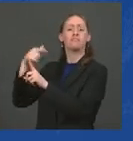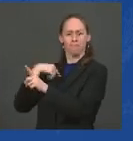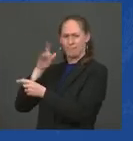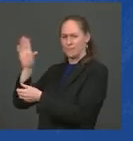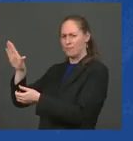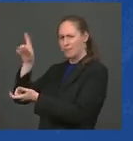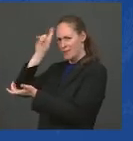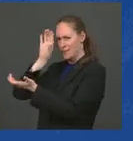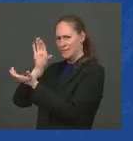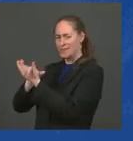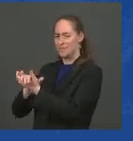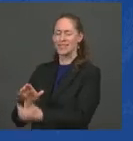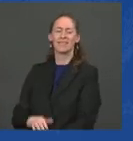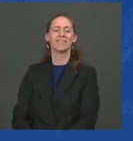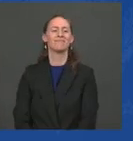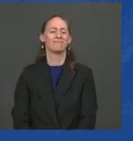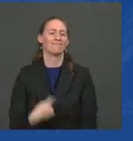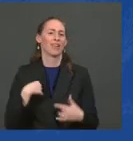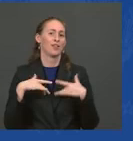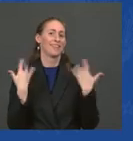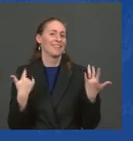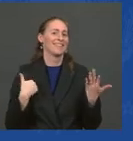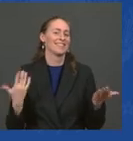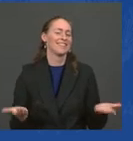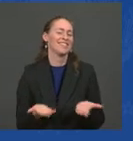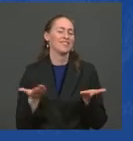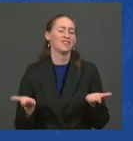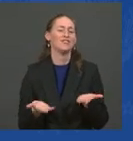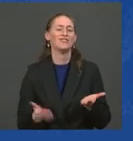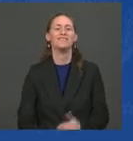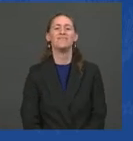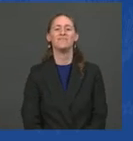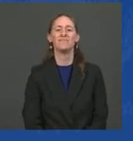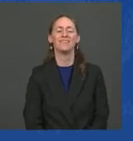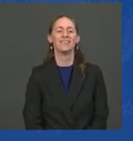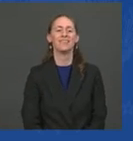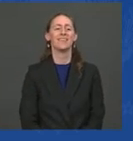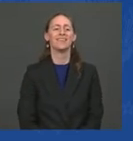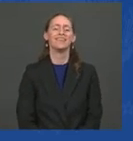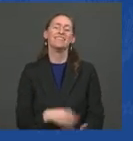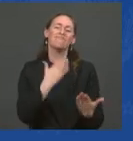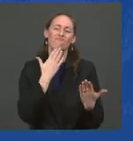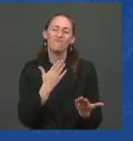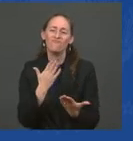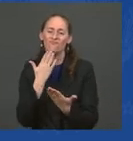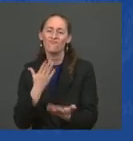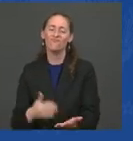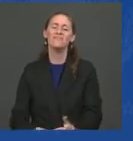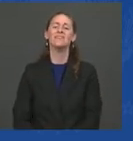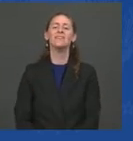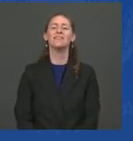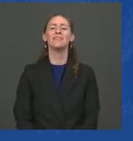I'm delighted to be here. Thank you. Thank you.